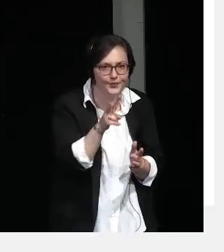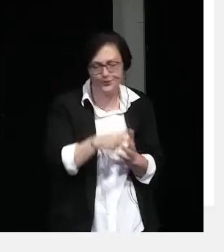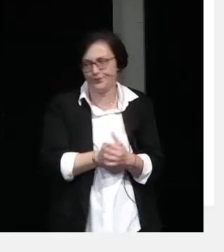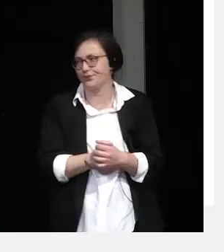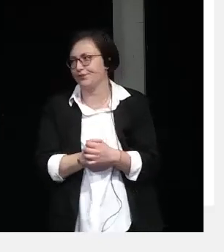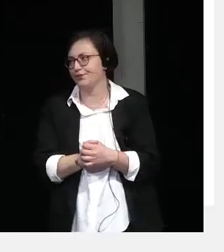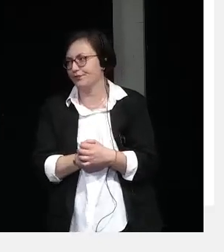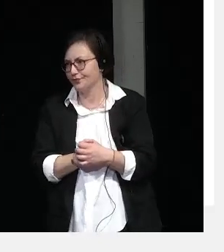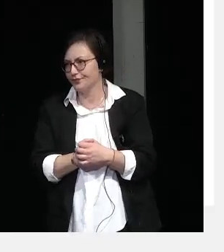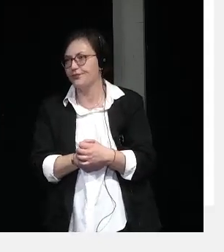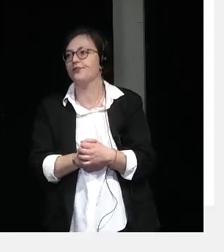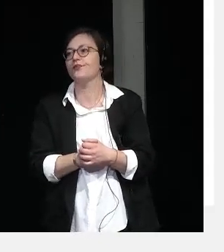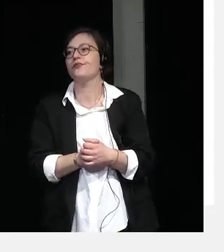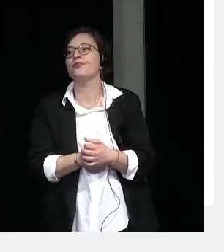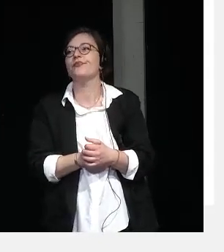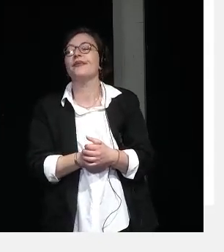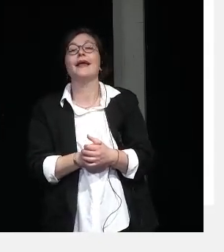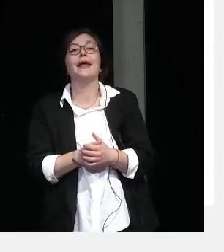Well,